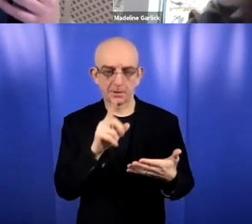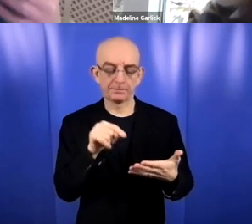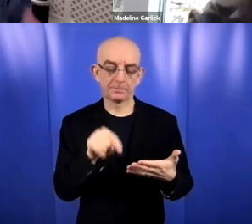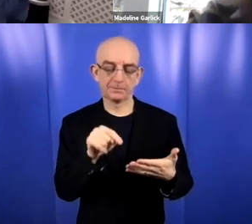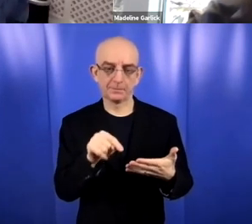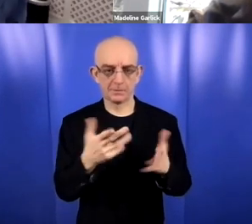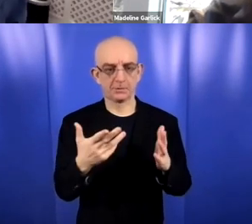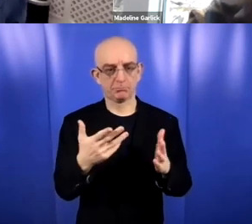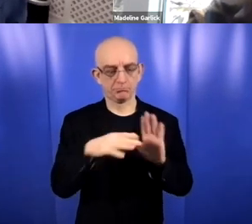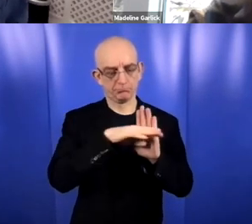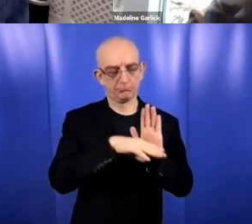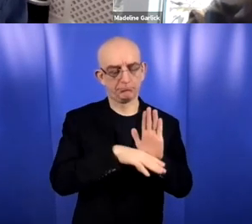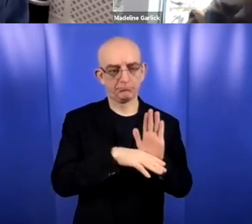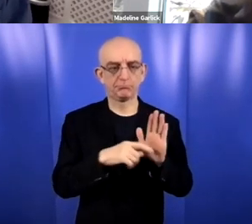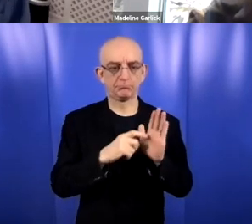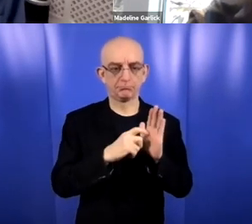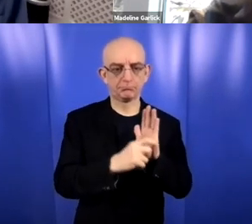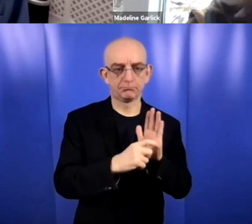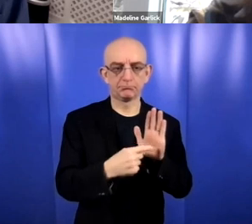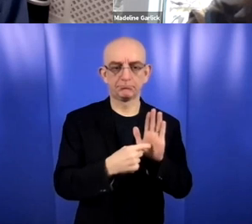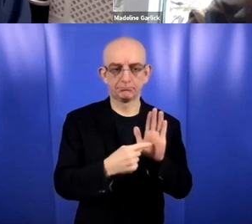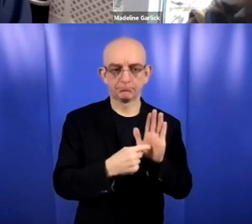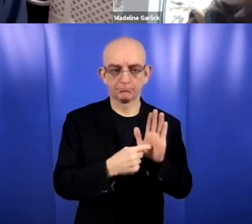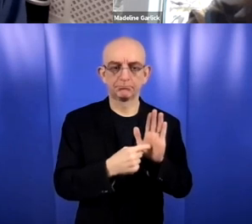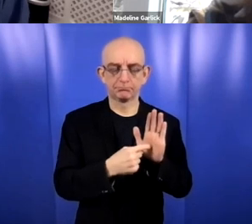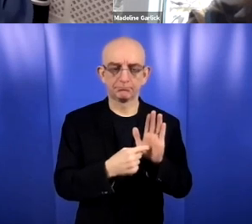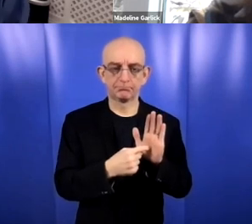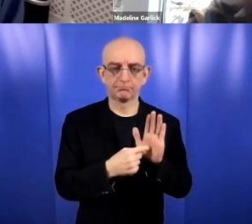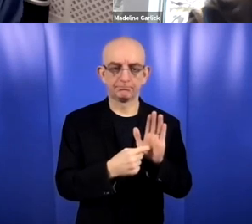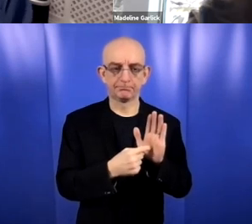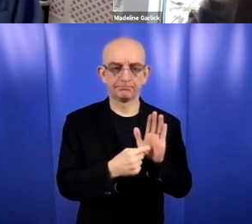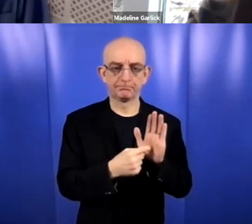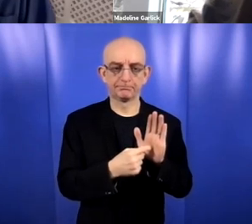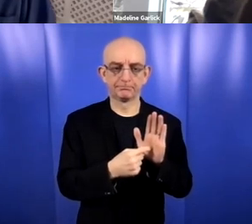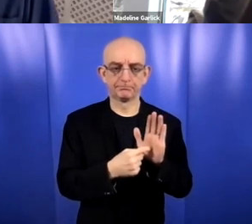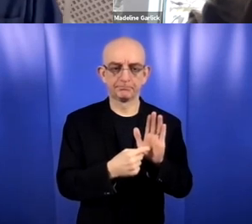that really is important because UNHCR has a role in that as well. Thank you.